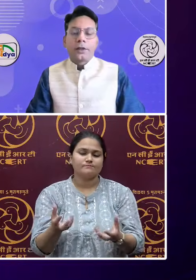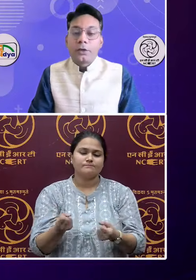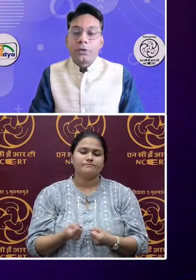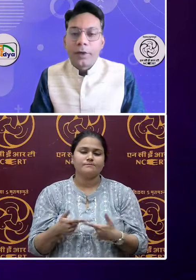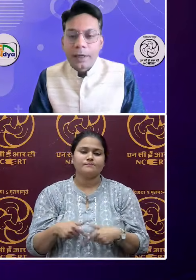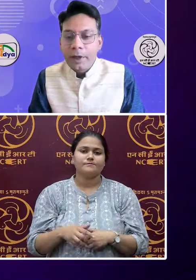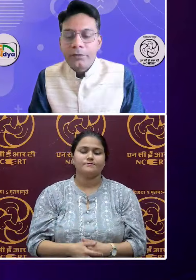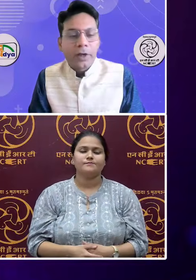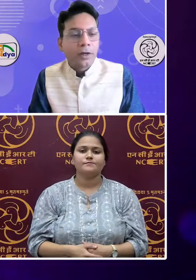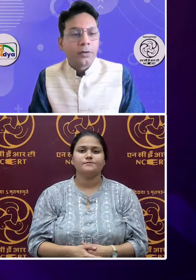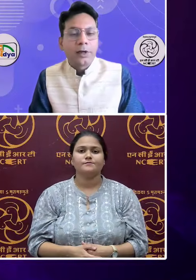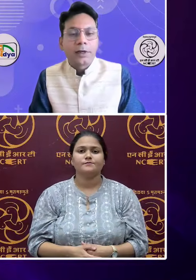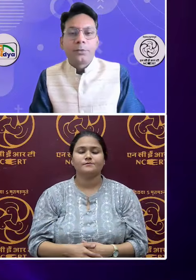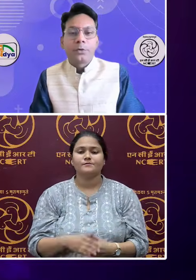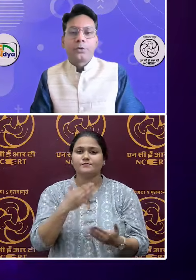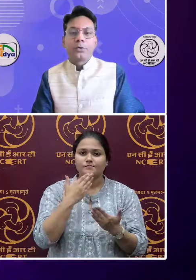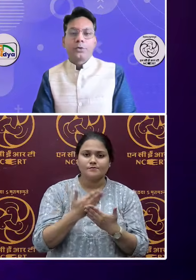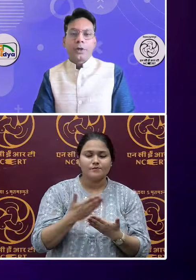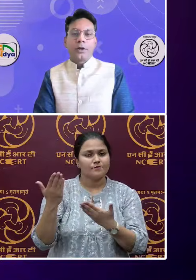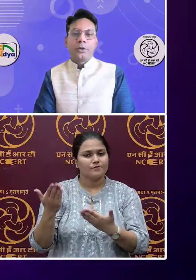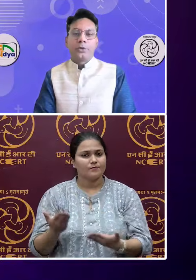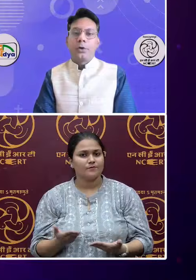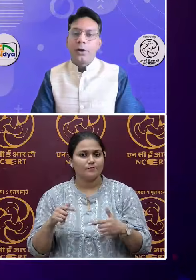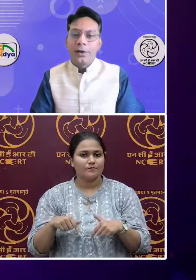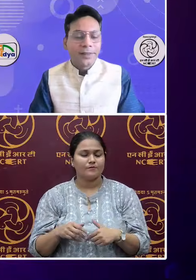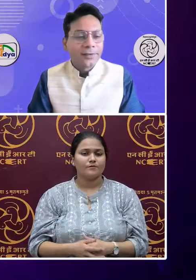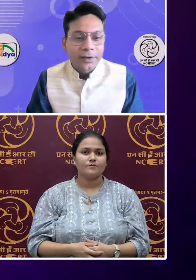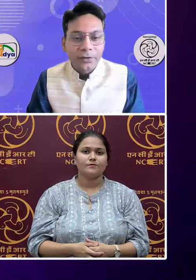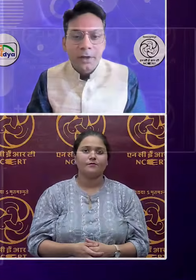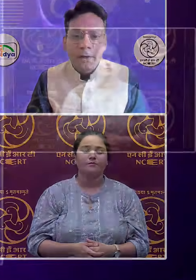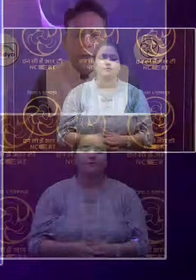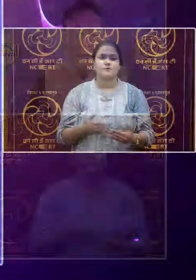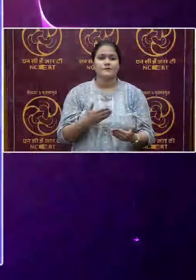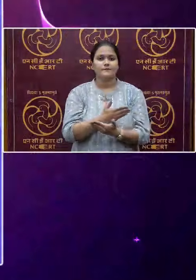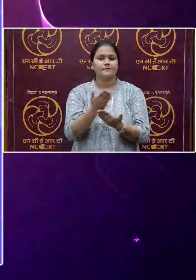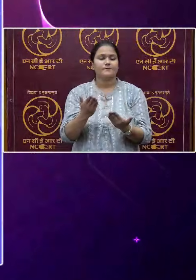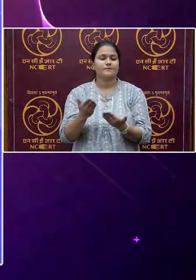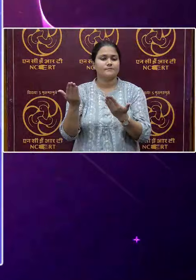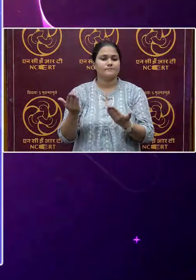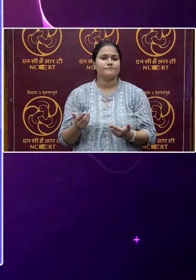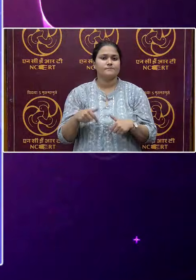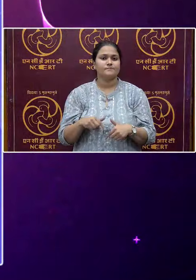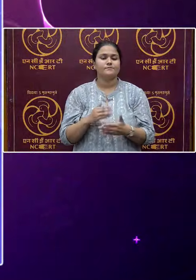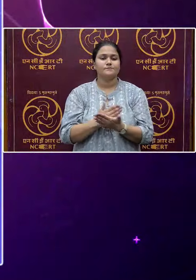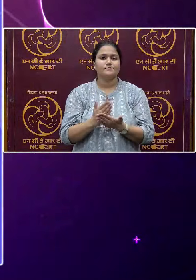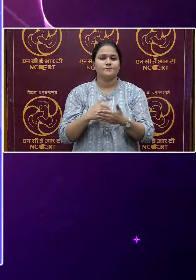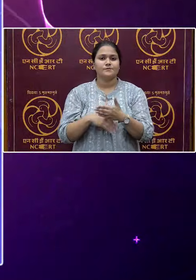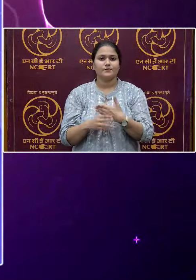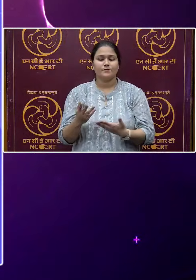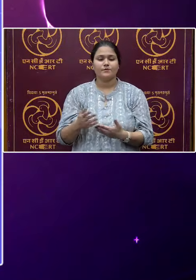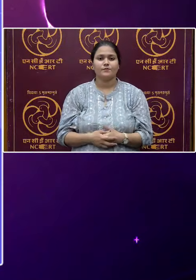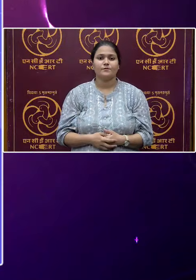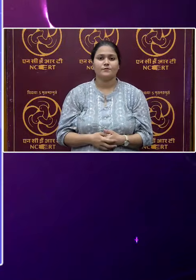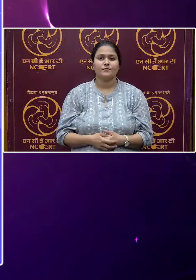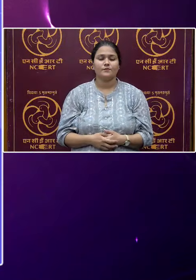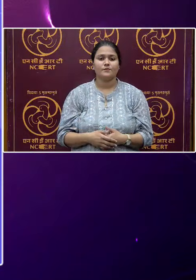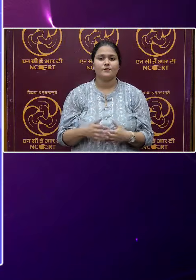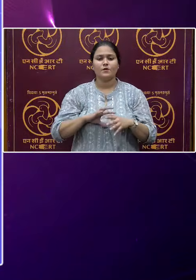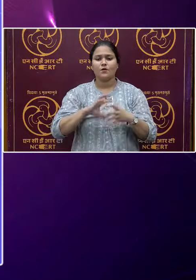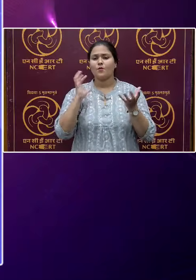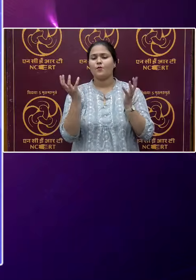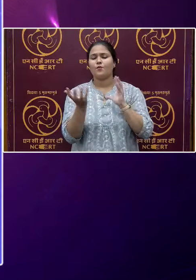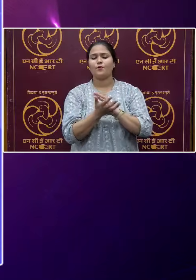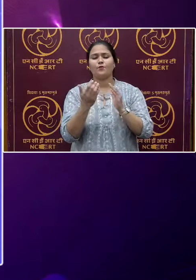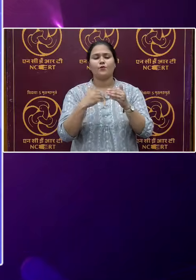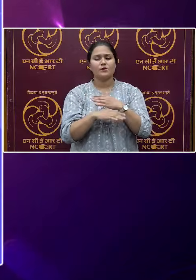So, thank you very much and welcome to you all in this session. So, as we know that the whole world is going